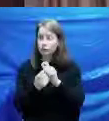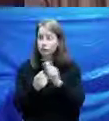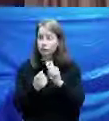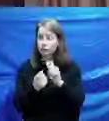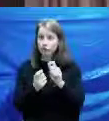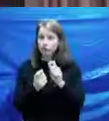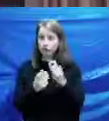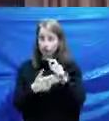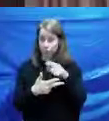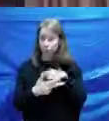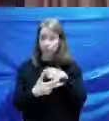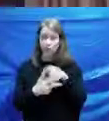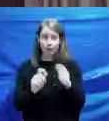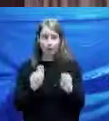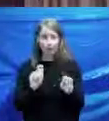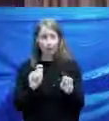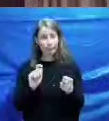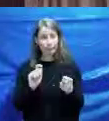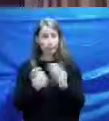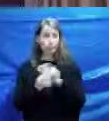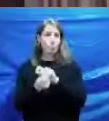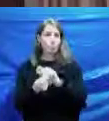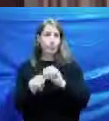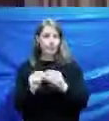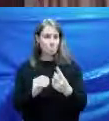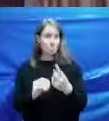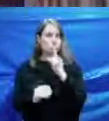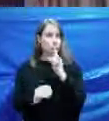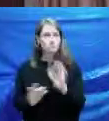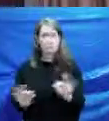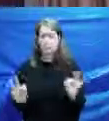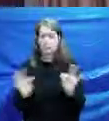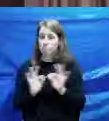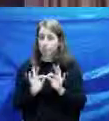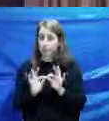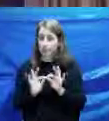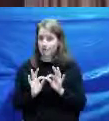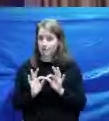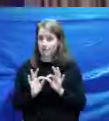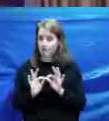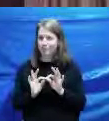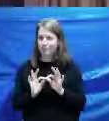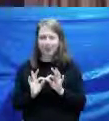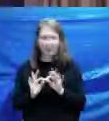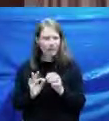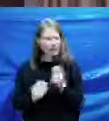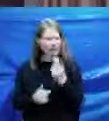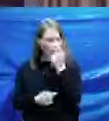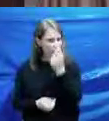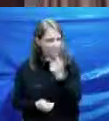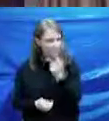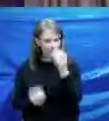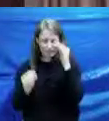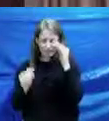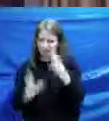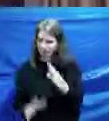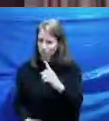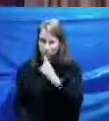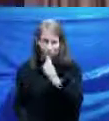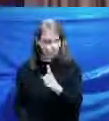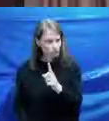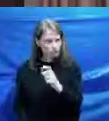you, as I guess the commissioner was the one that said, teachers are not so willing to do this. A big study just came out last